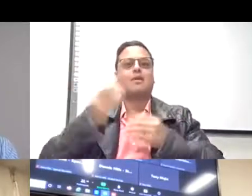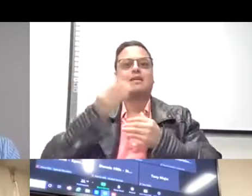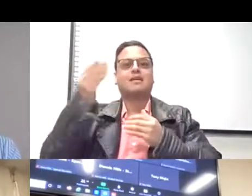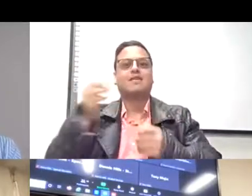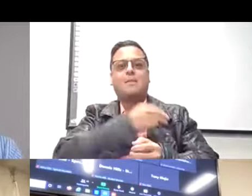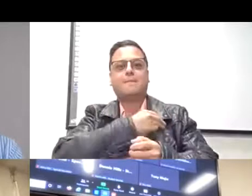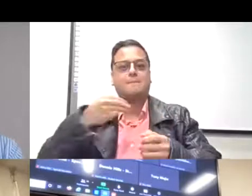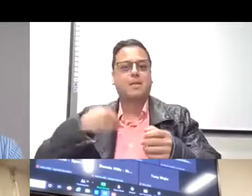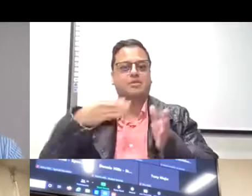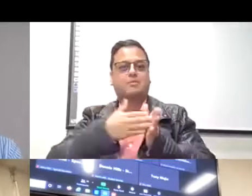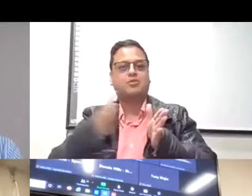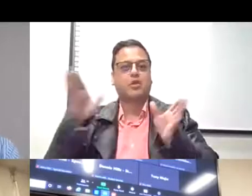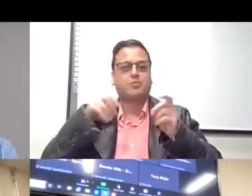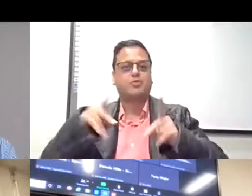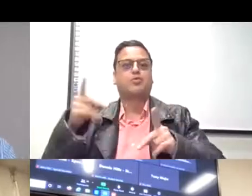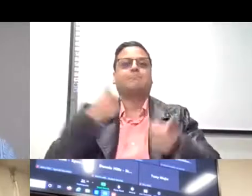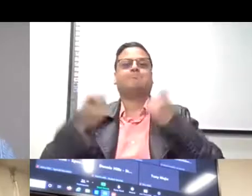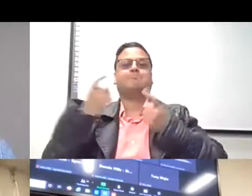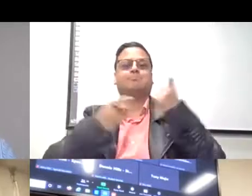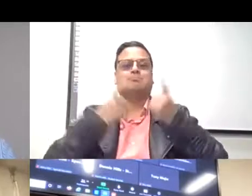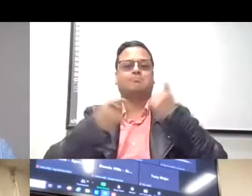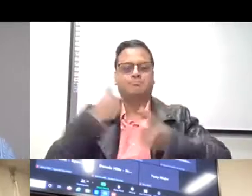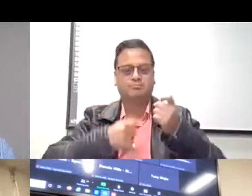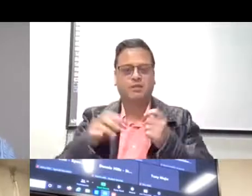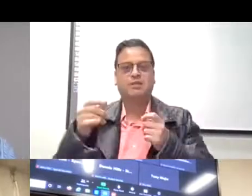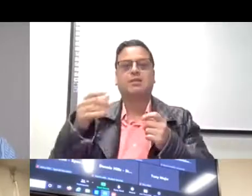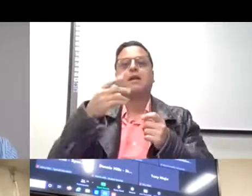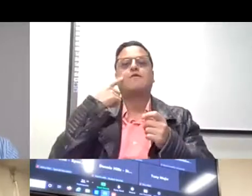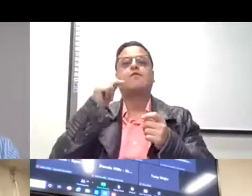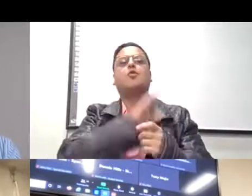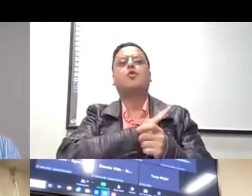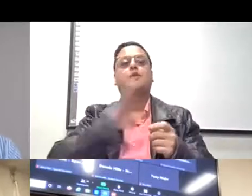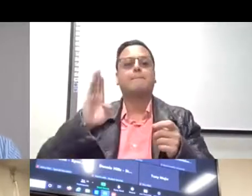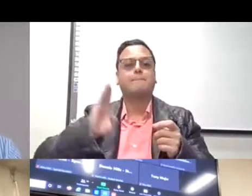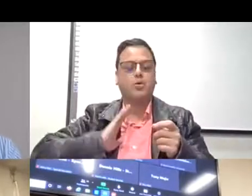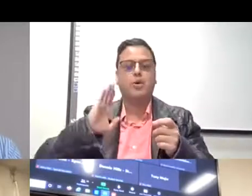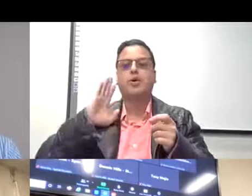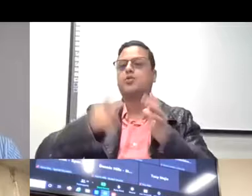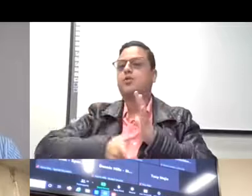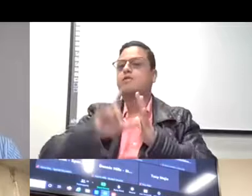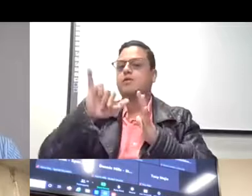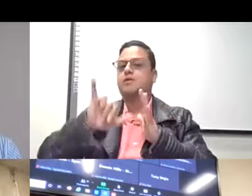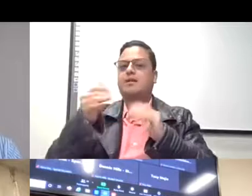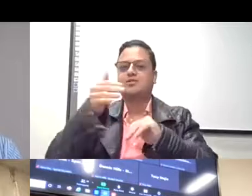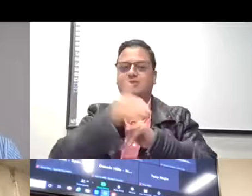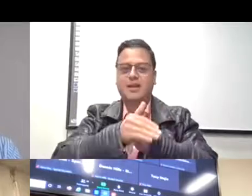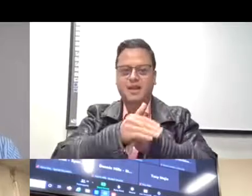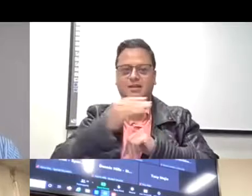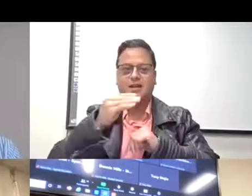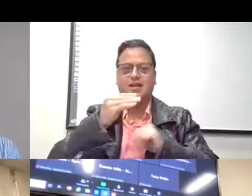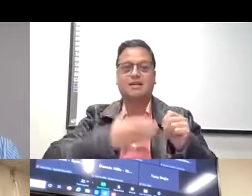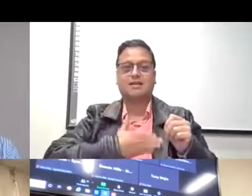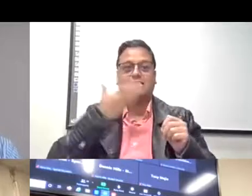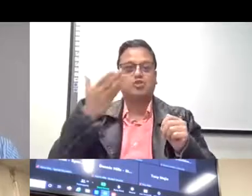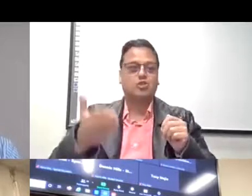the public an opportunity to ask questions, as well as for the board to review this tonight and suggest